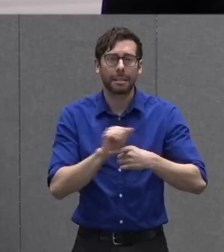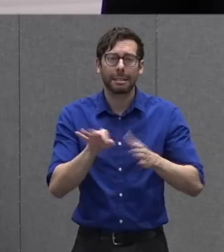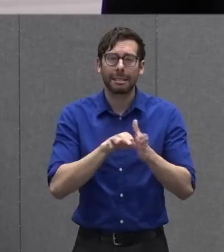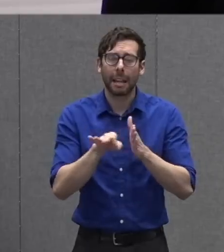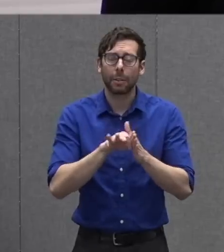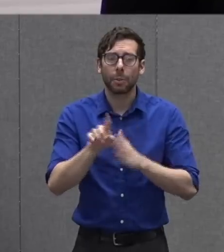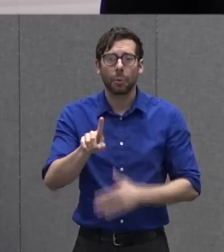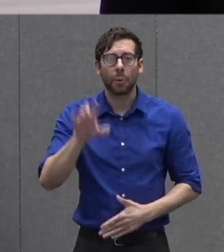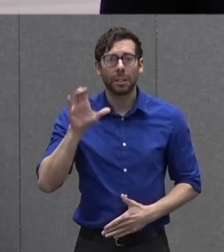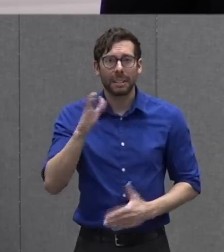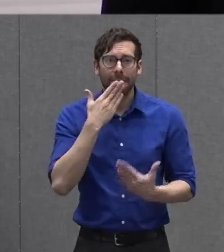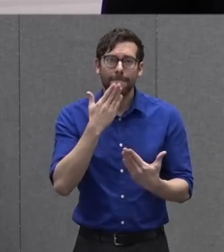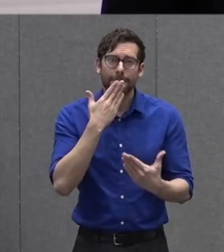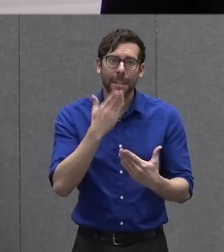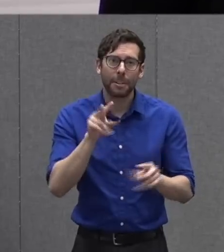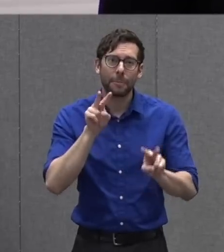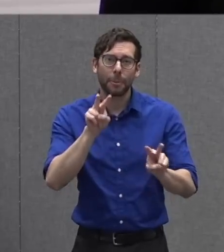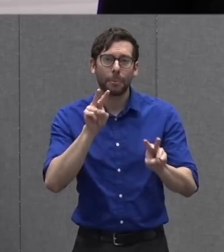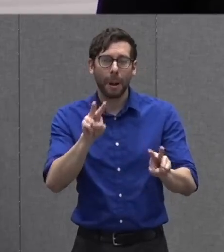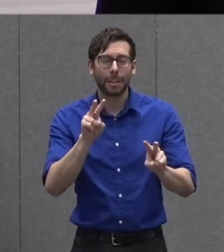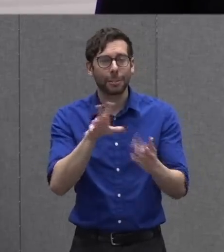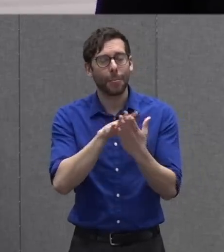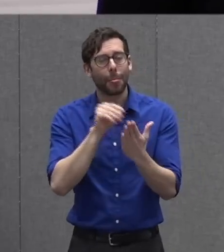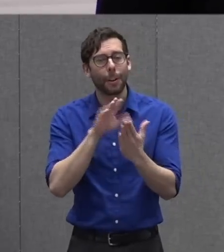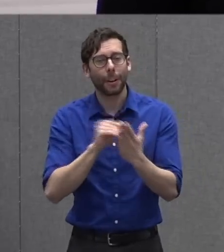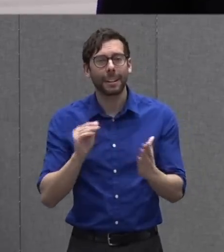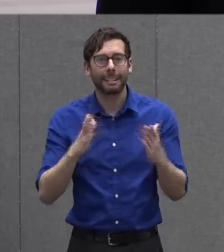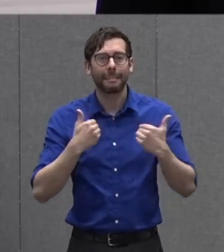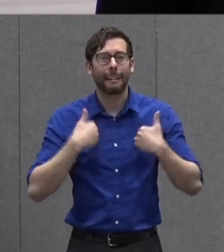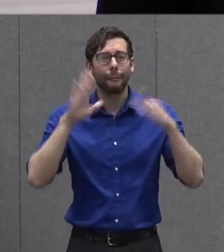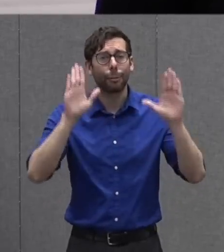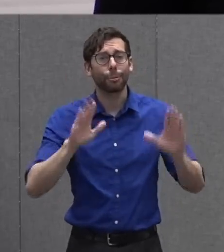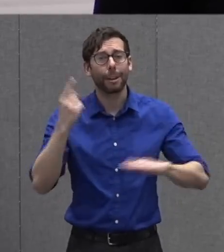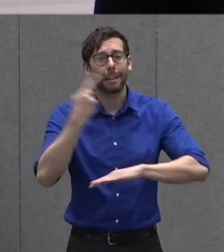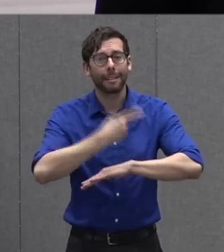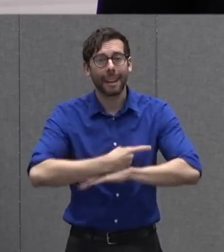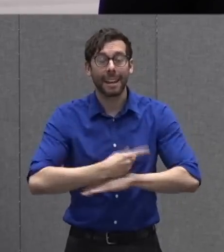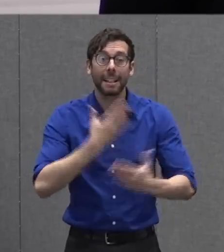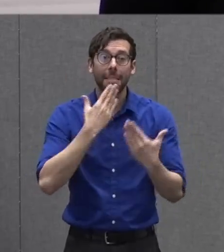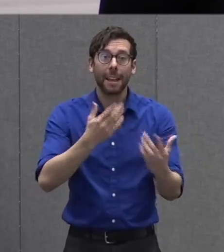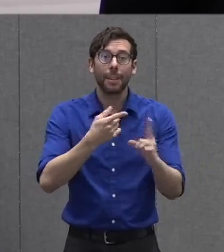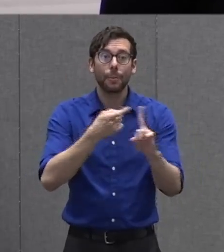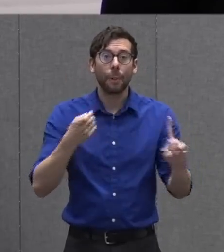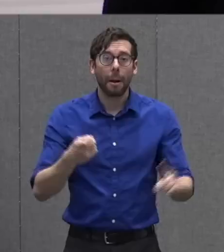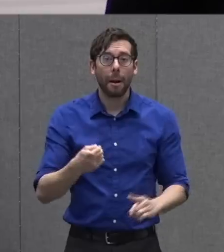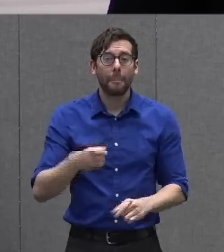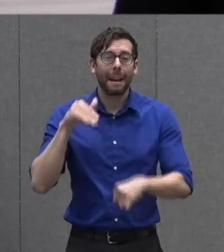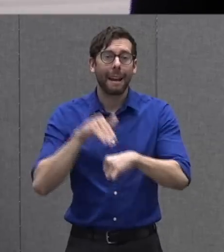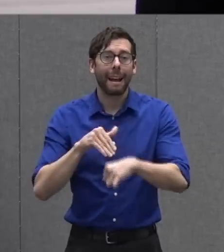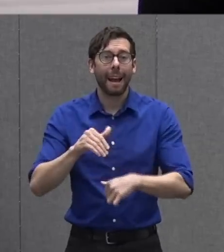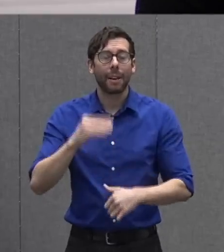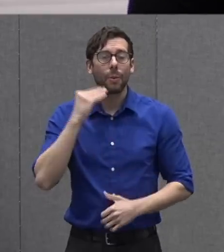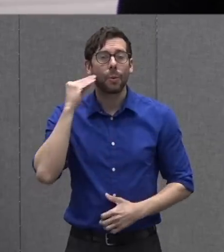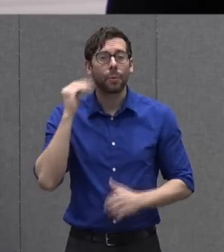learning, and we hope you have a great day. Thank you for At Home with APS. We hope to see you back tomorrow.